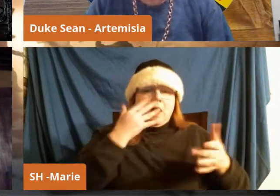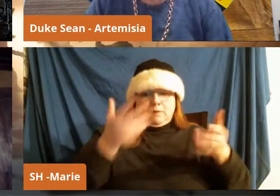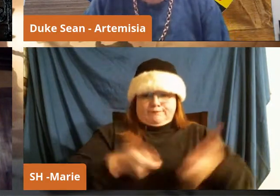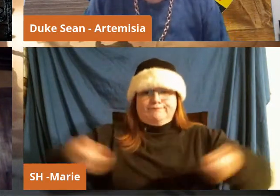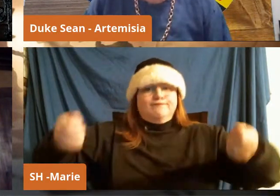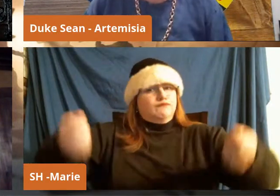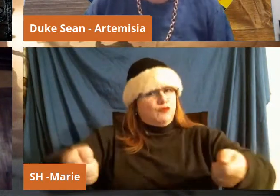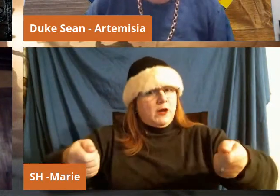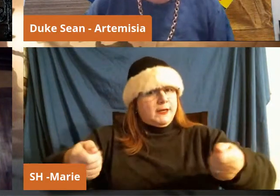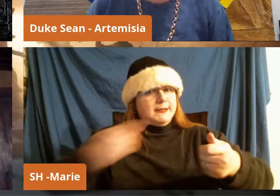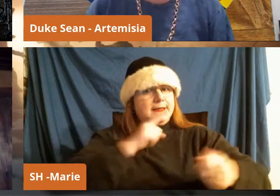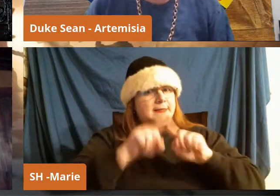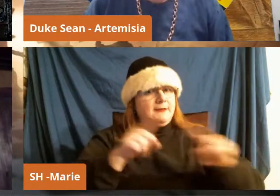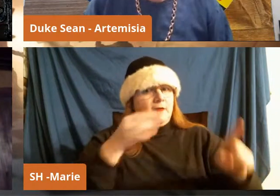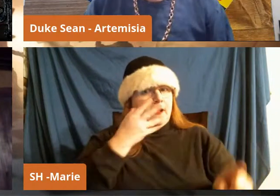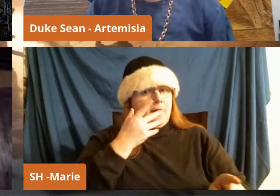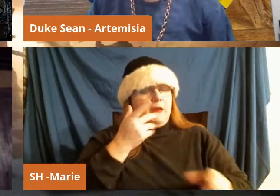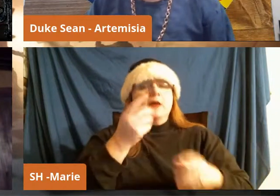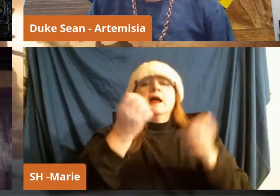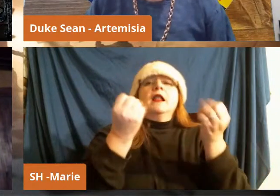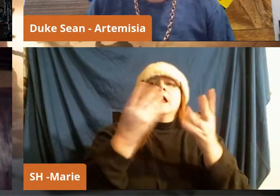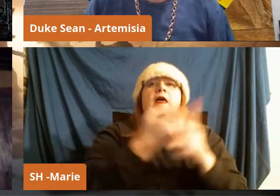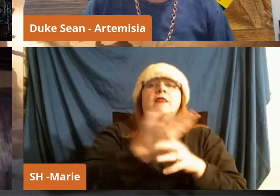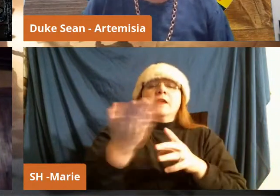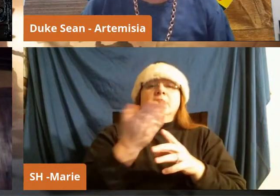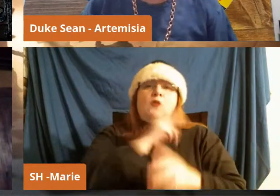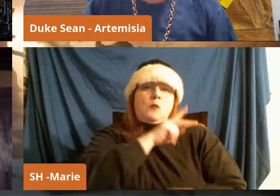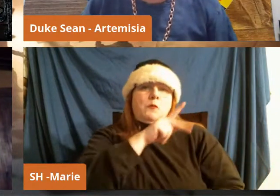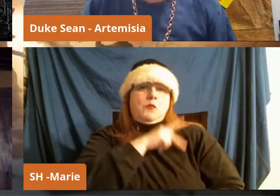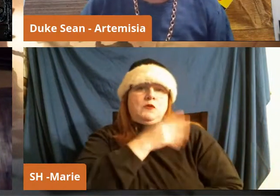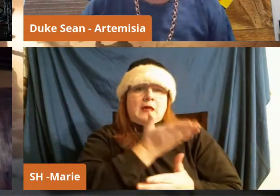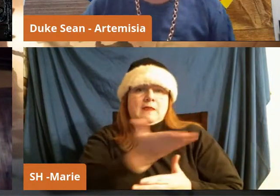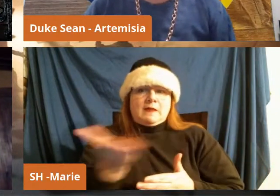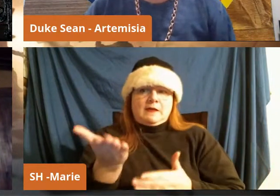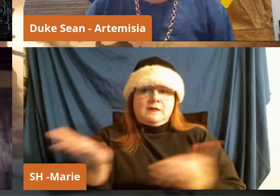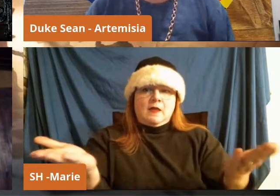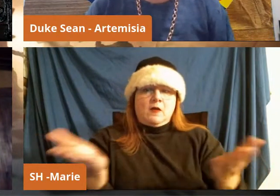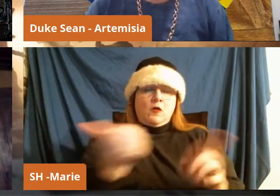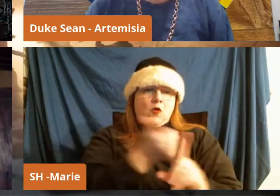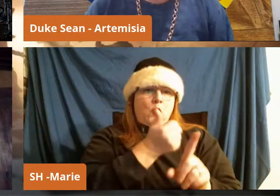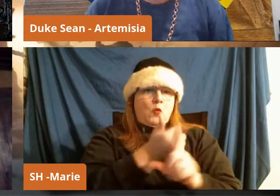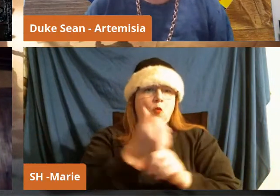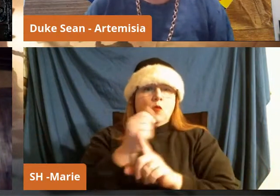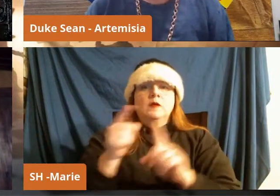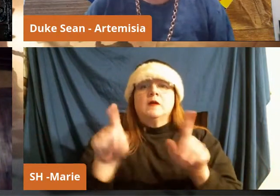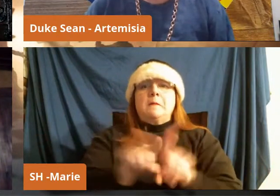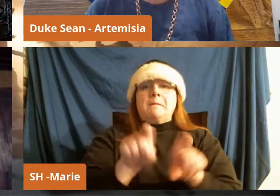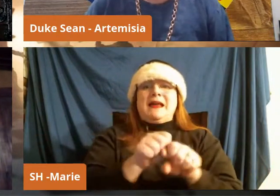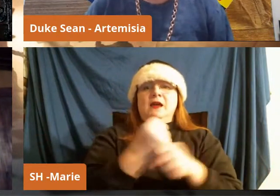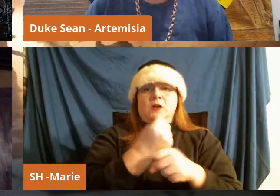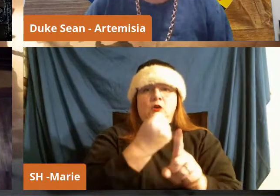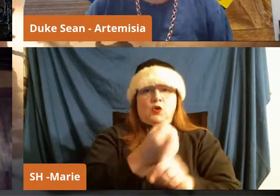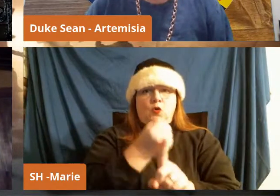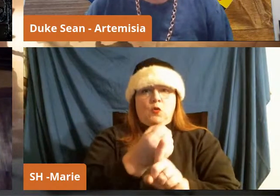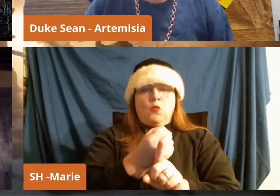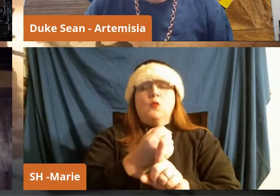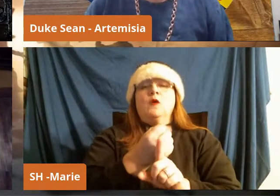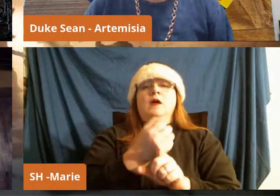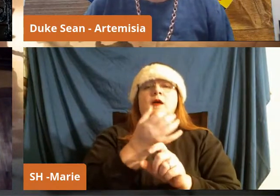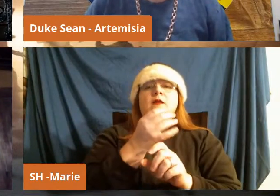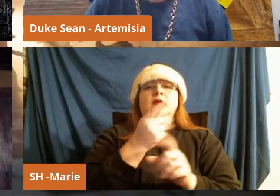And there's a lot of things that they can do to personalize it on their own, and to kind of make it your own. But you're right, it is